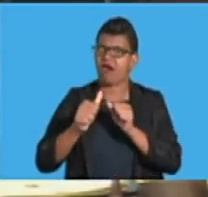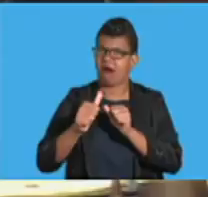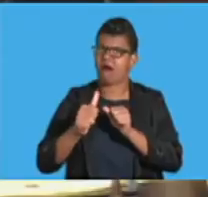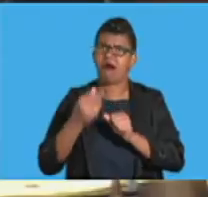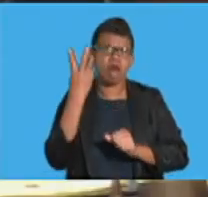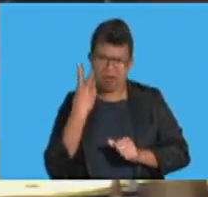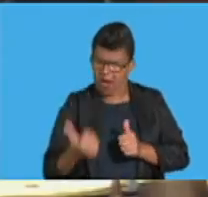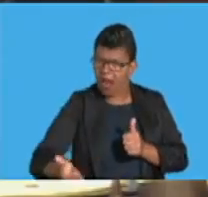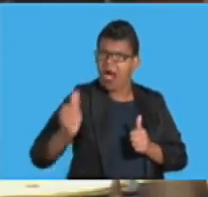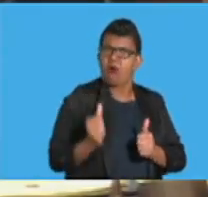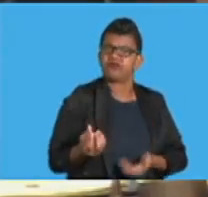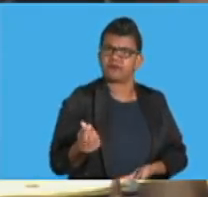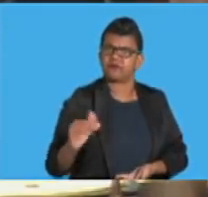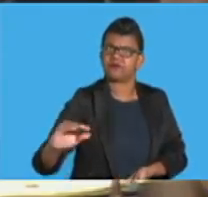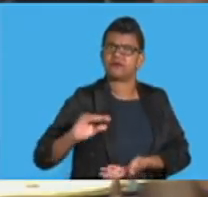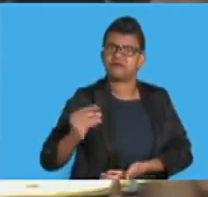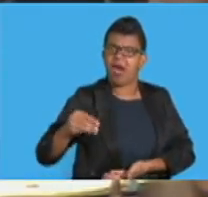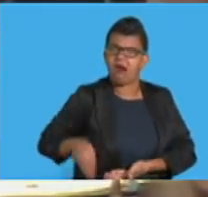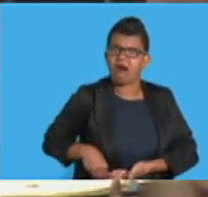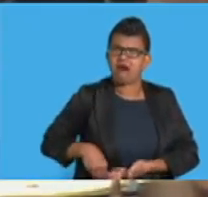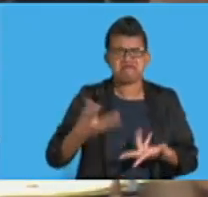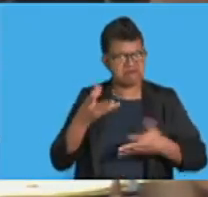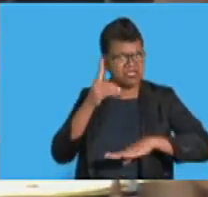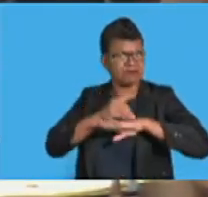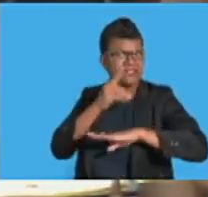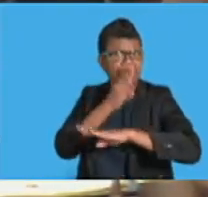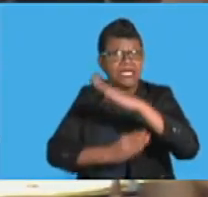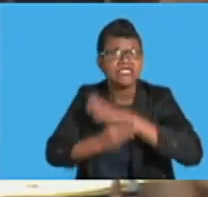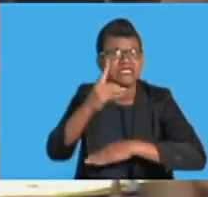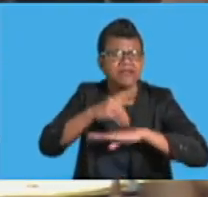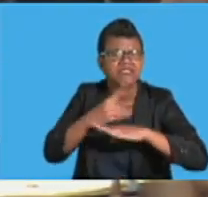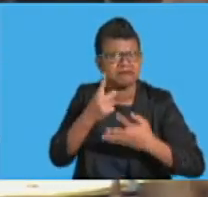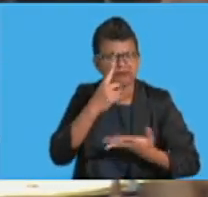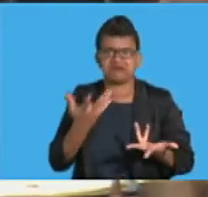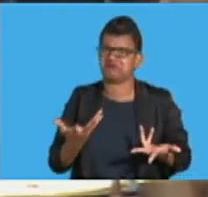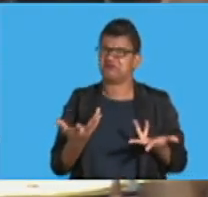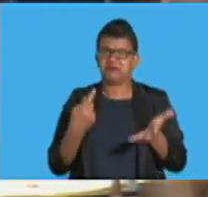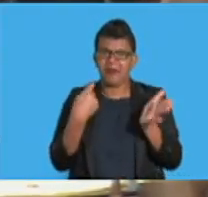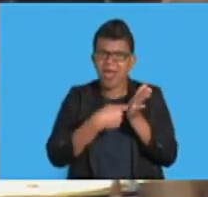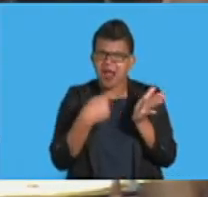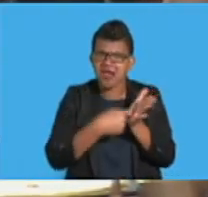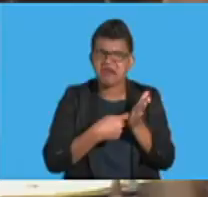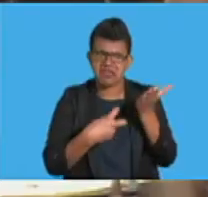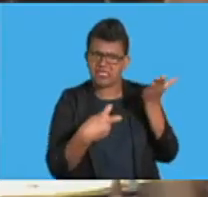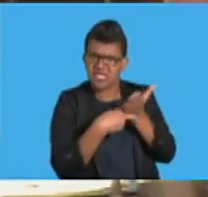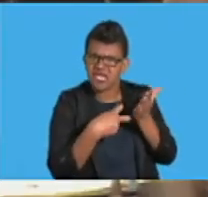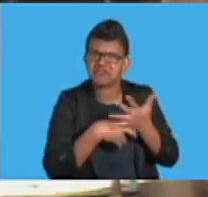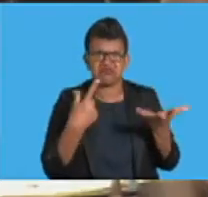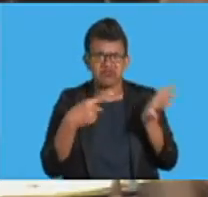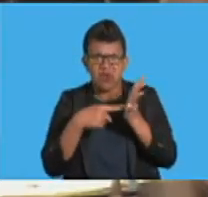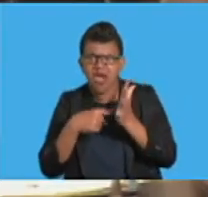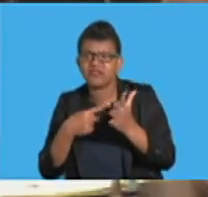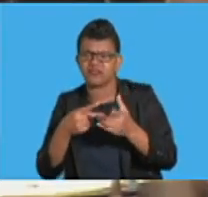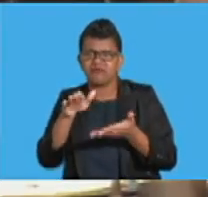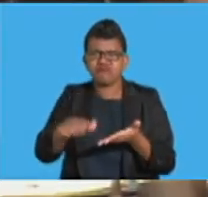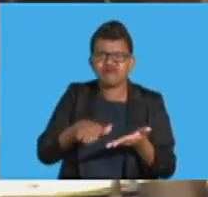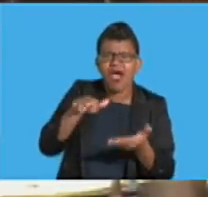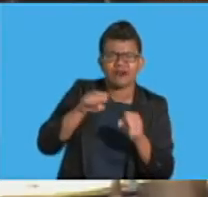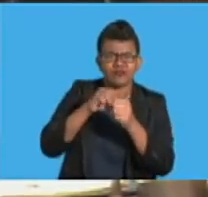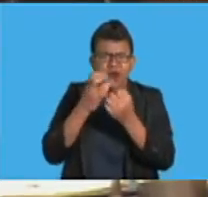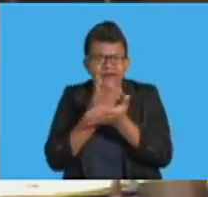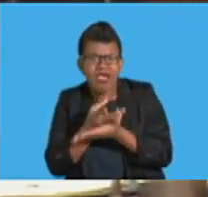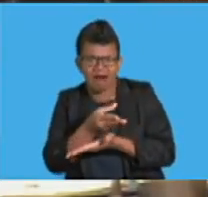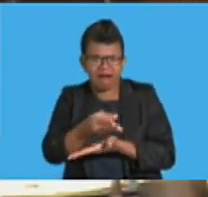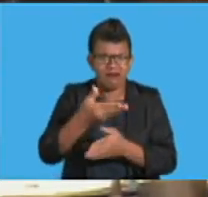disabled persons. Schemes have been set in motion to address poverty alleviation, better health services by virtue of provision of newer health